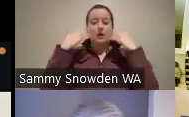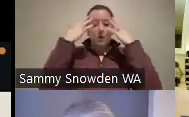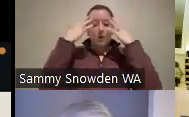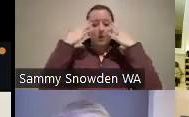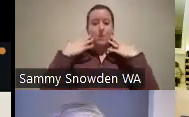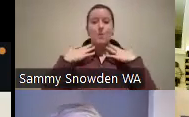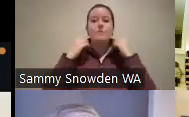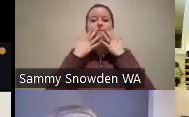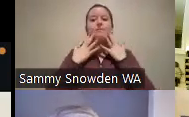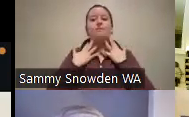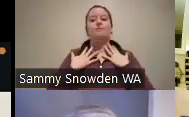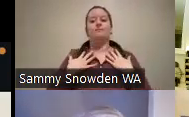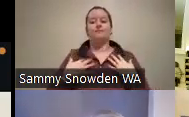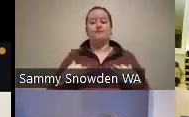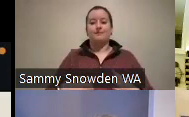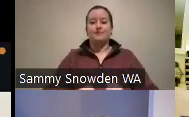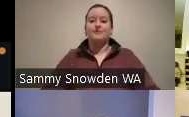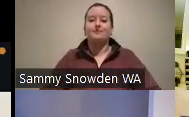help with your skin as well.